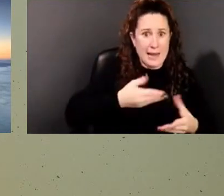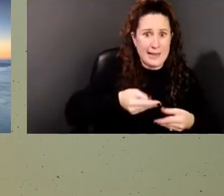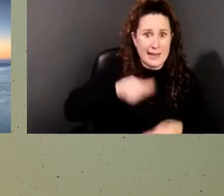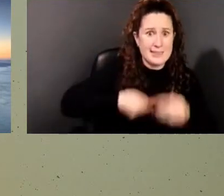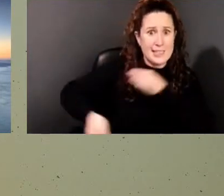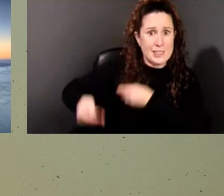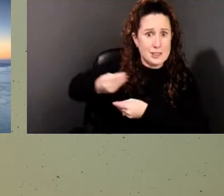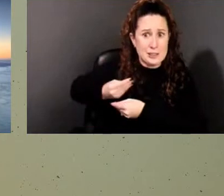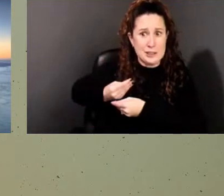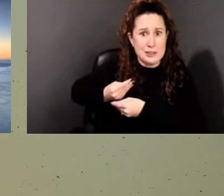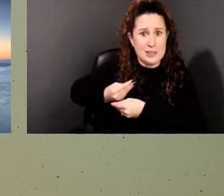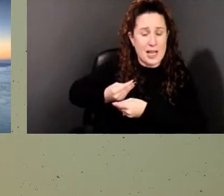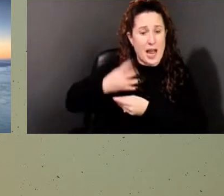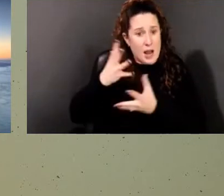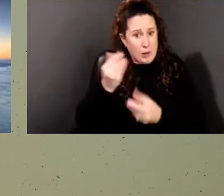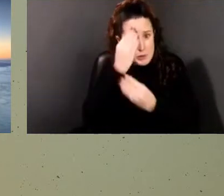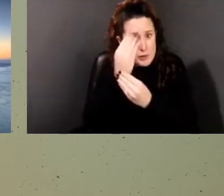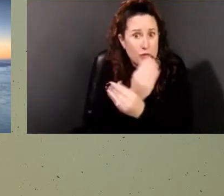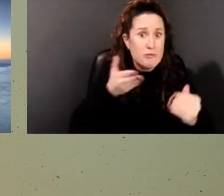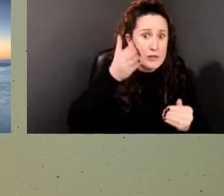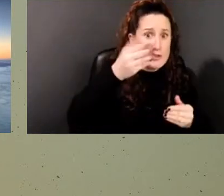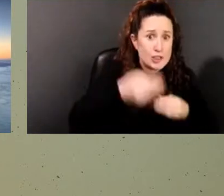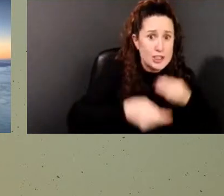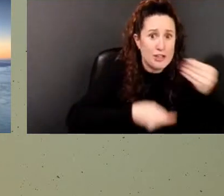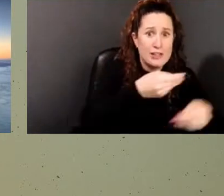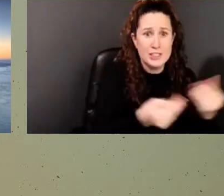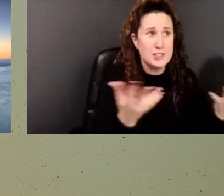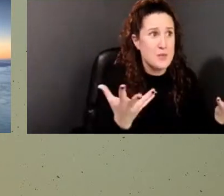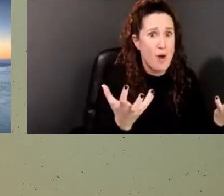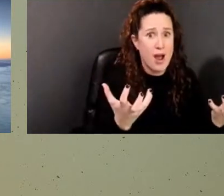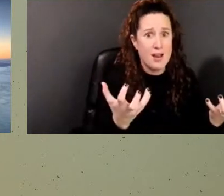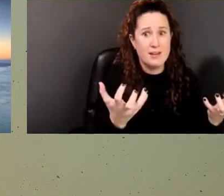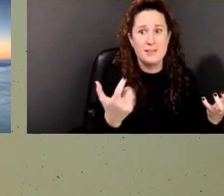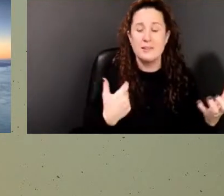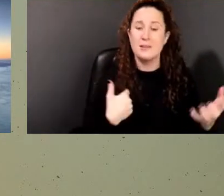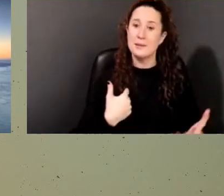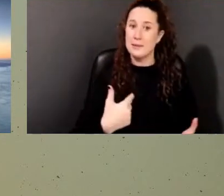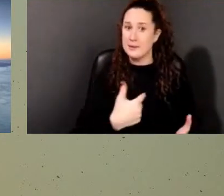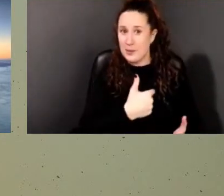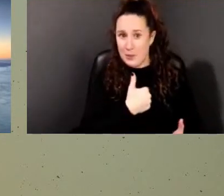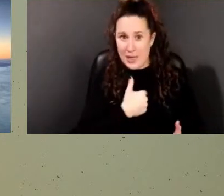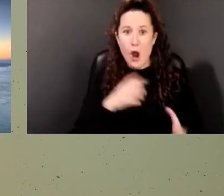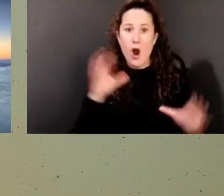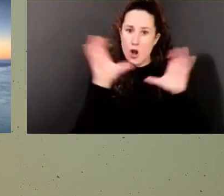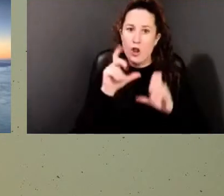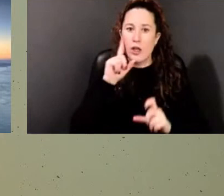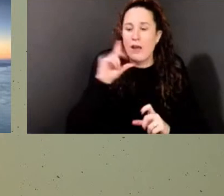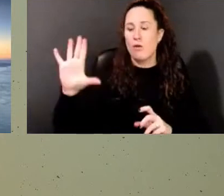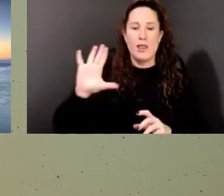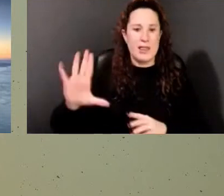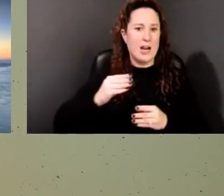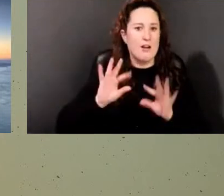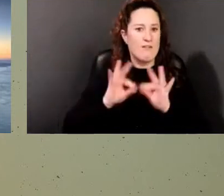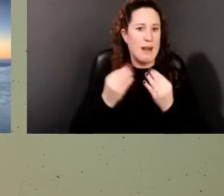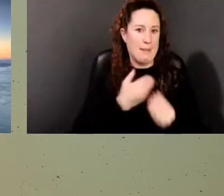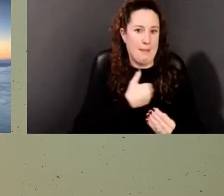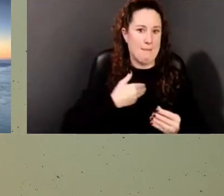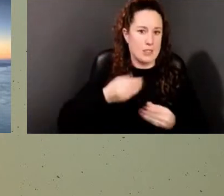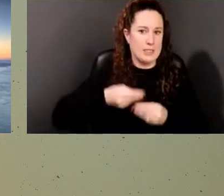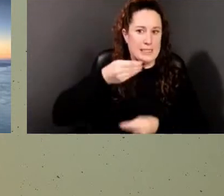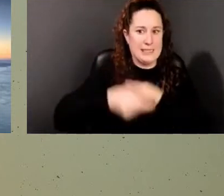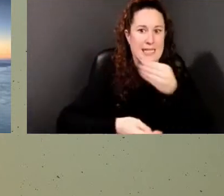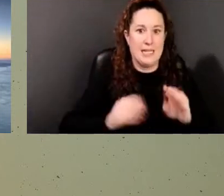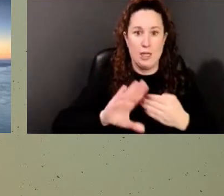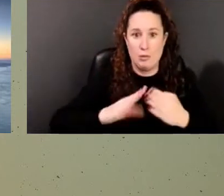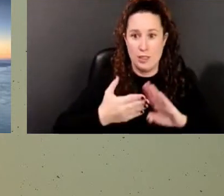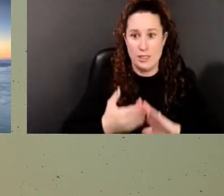and for future generations. But we are looking for the descendant communities. In 2018, the National